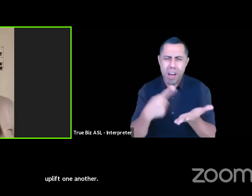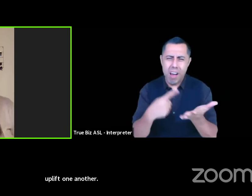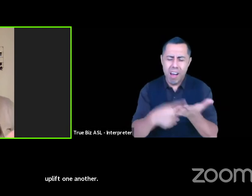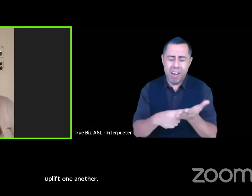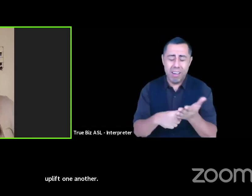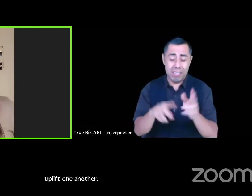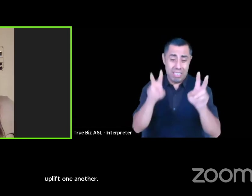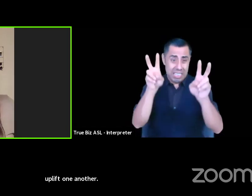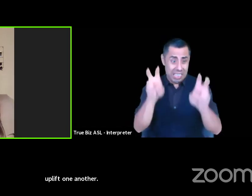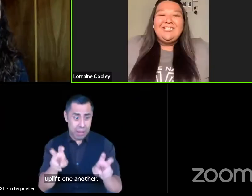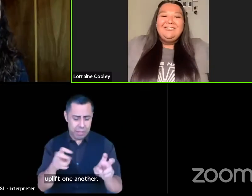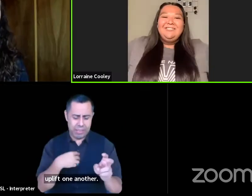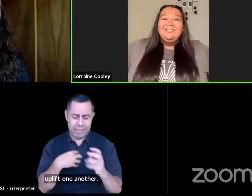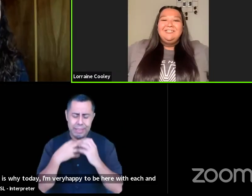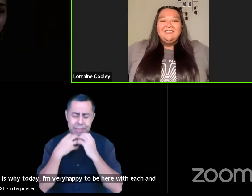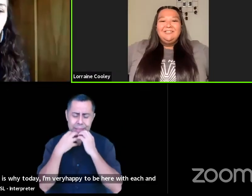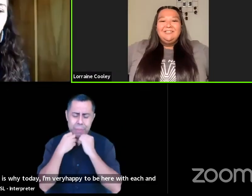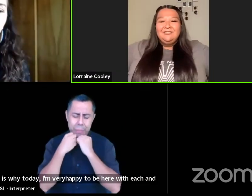Ahia.